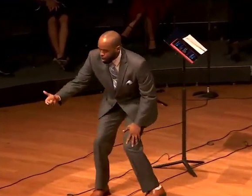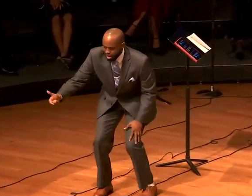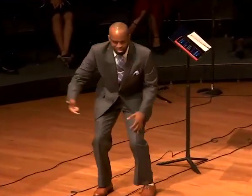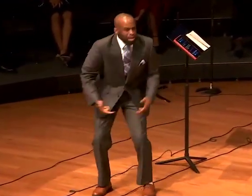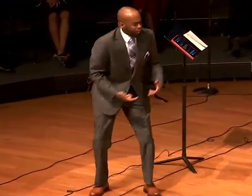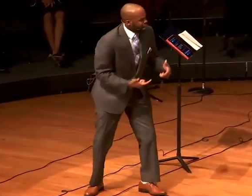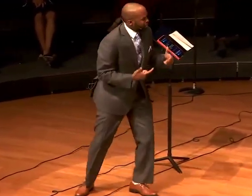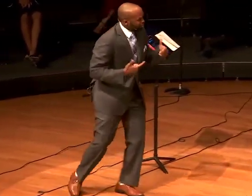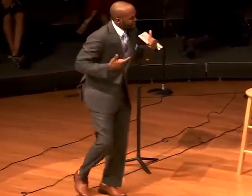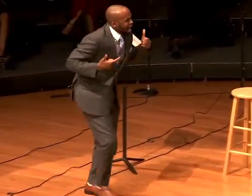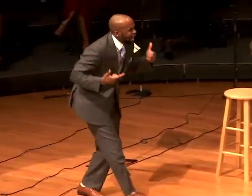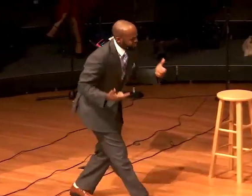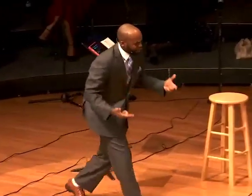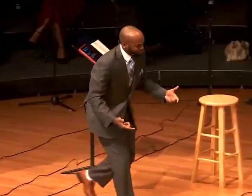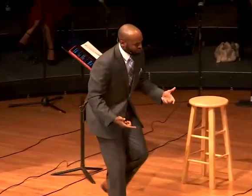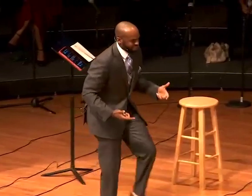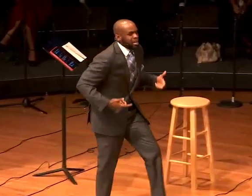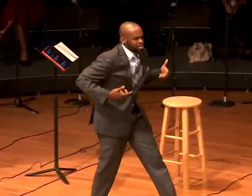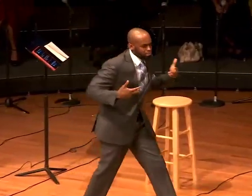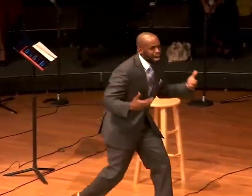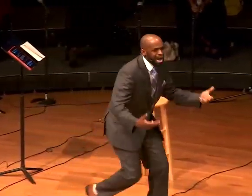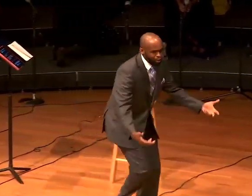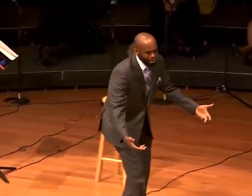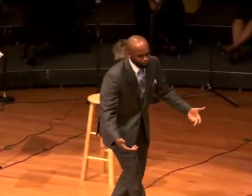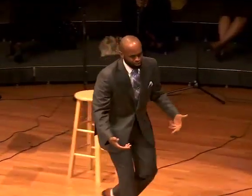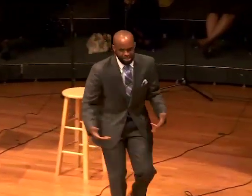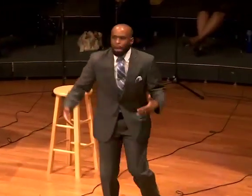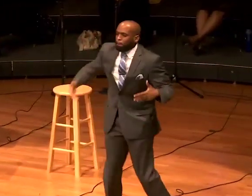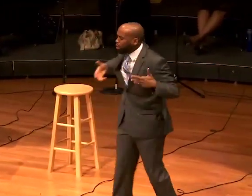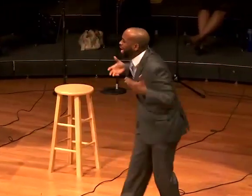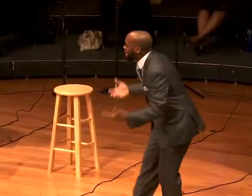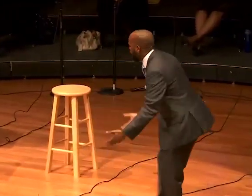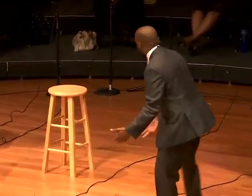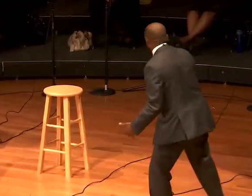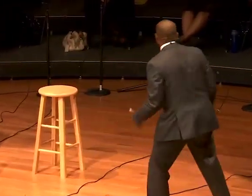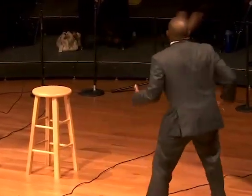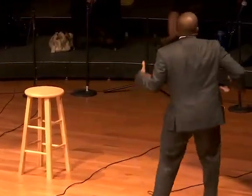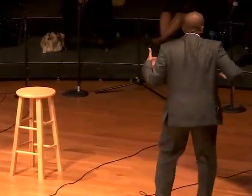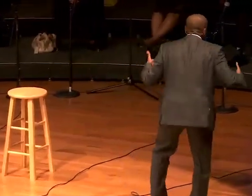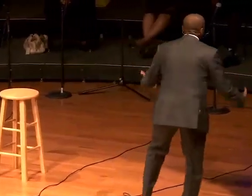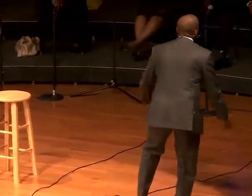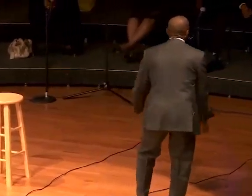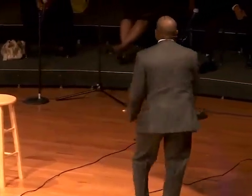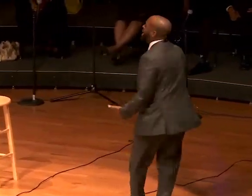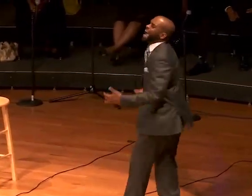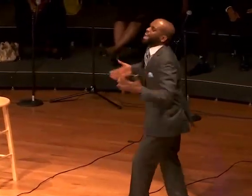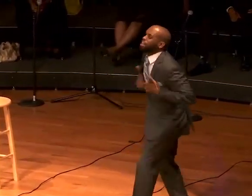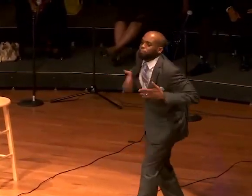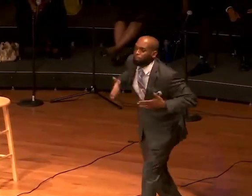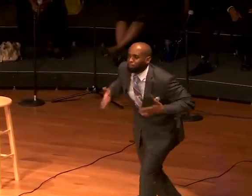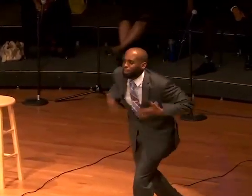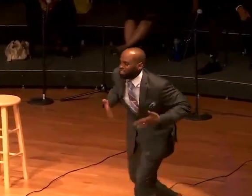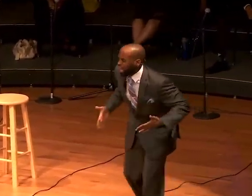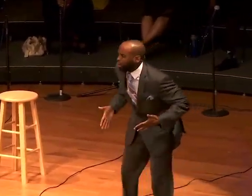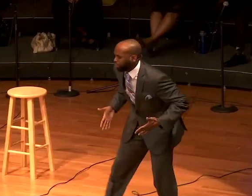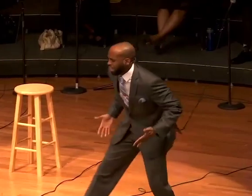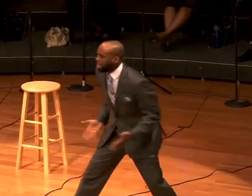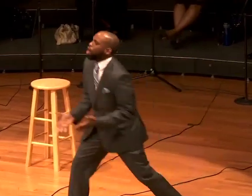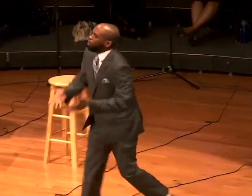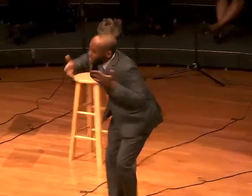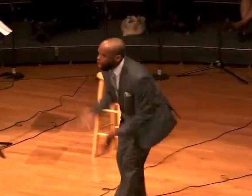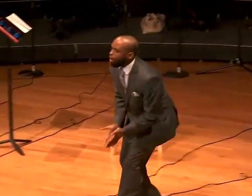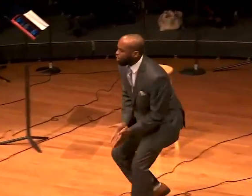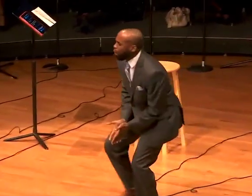act the part. They're able to act healthy, smile healthy, pray healthy, read healthy, and even preach